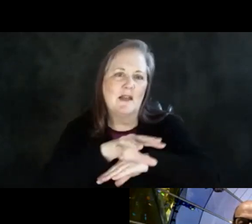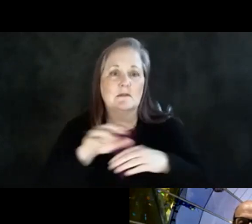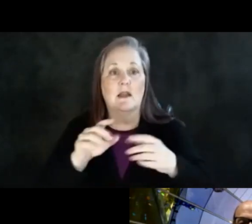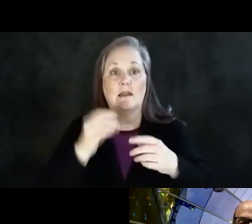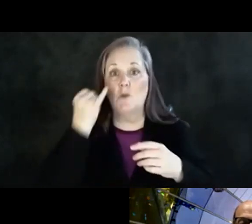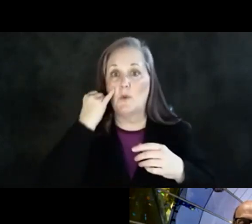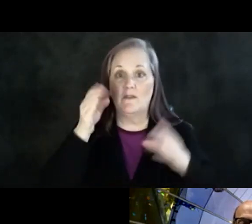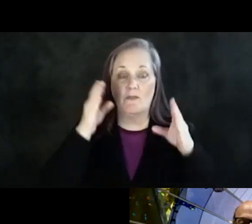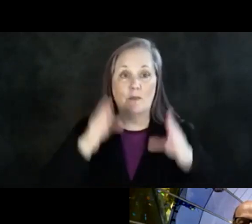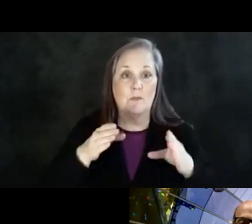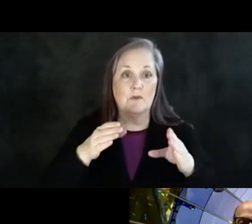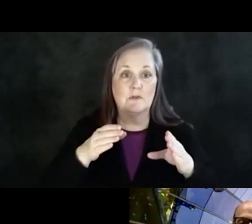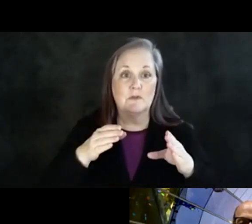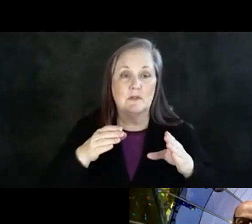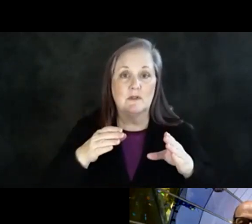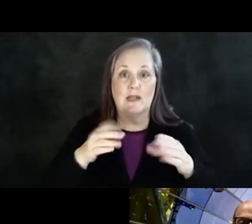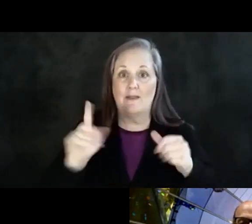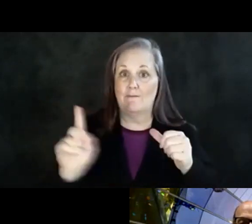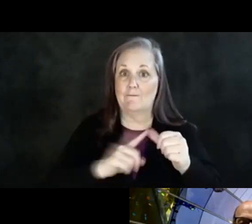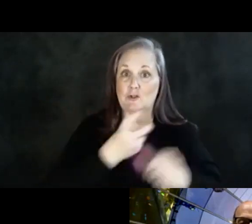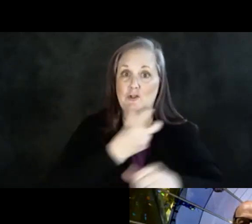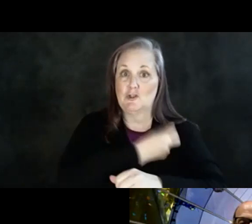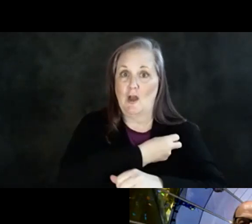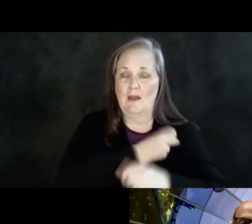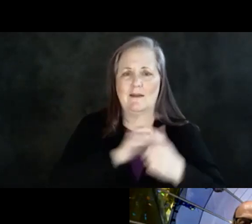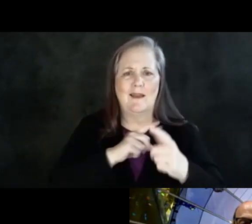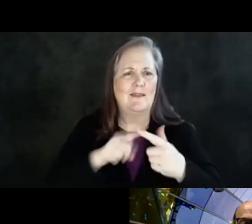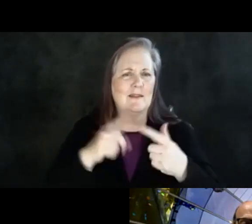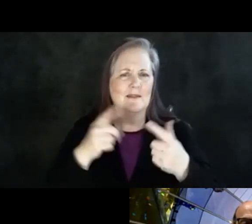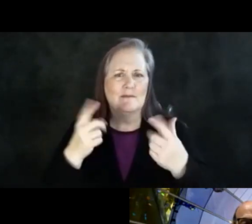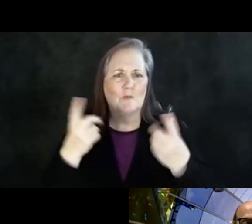if a person has a first of the 2 vaccine shot?